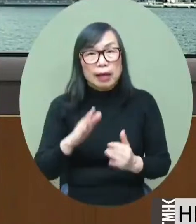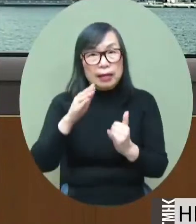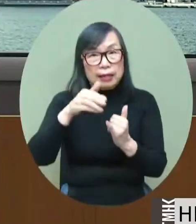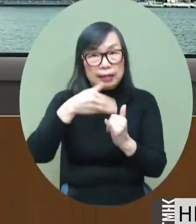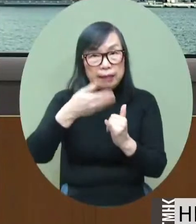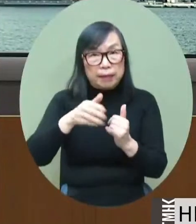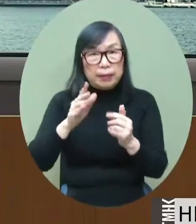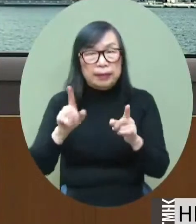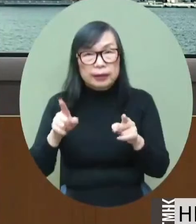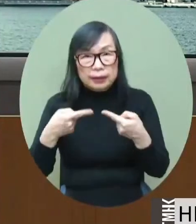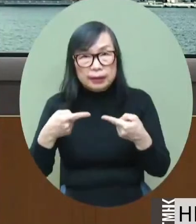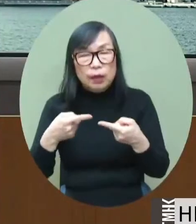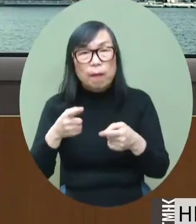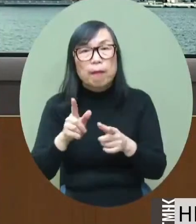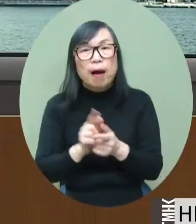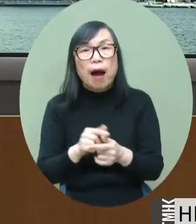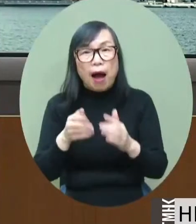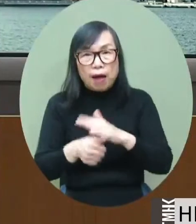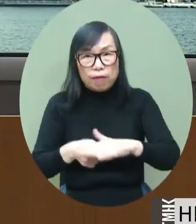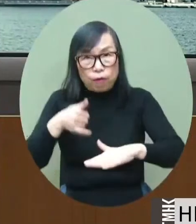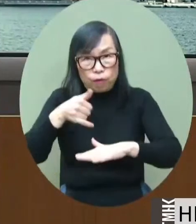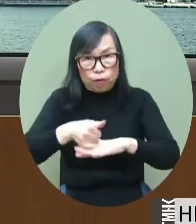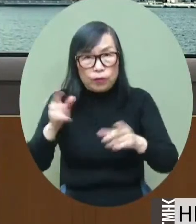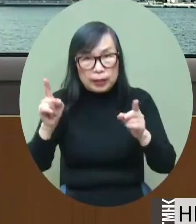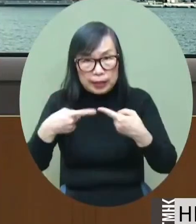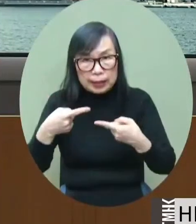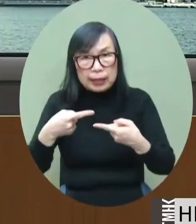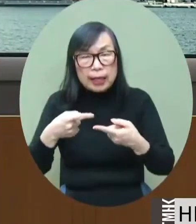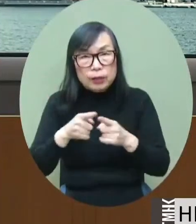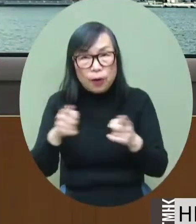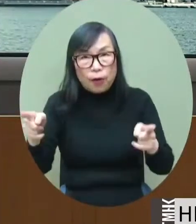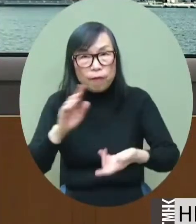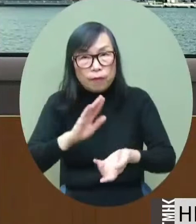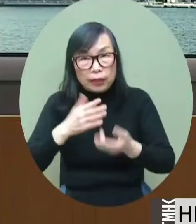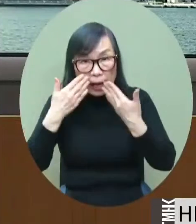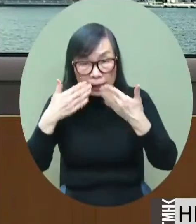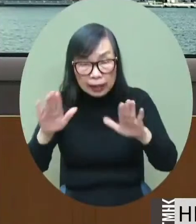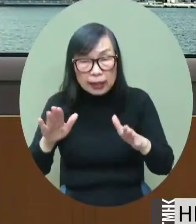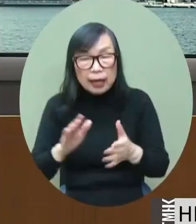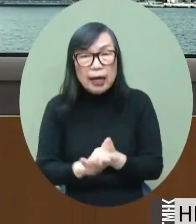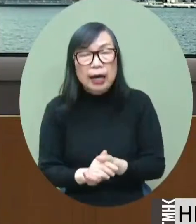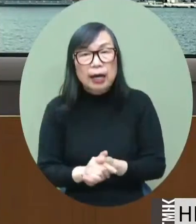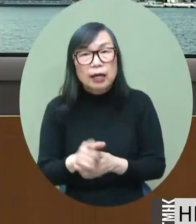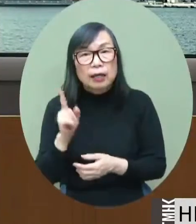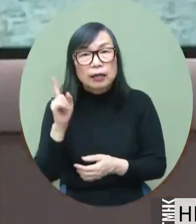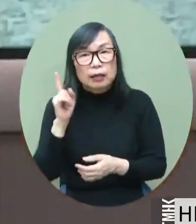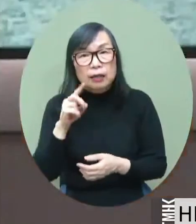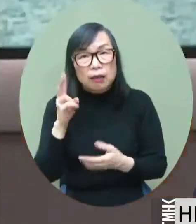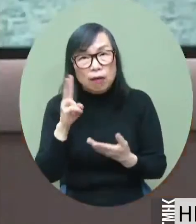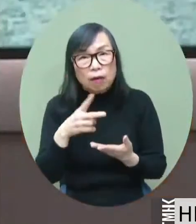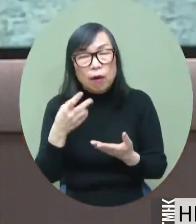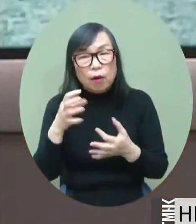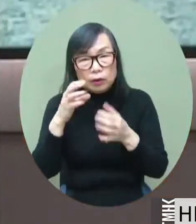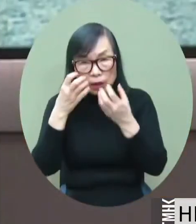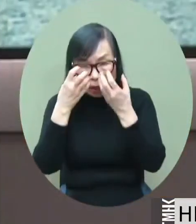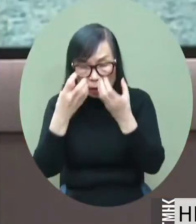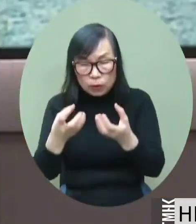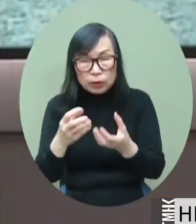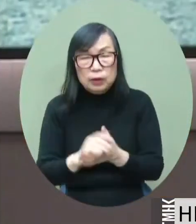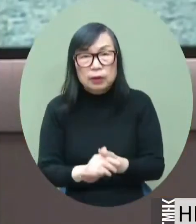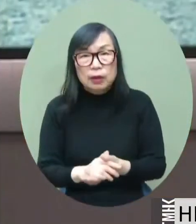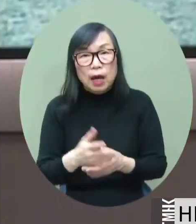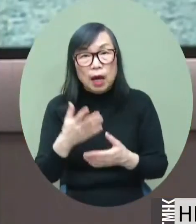feasible? Well, we have the Qingming Festival and also the long Easter